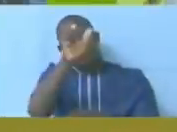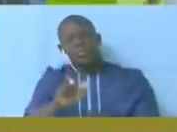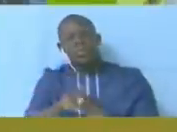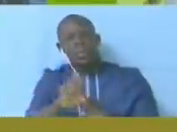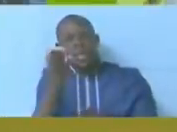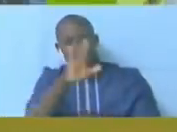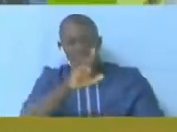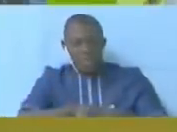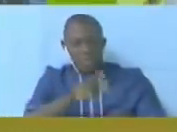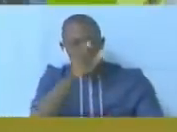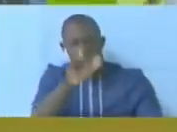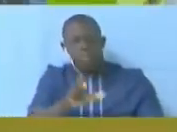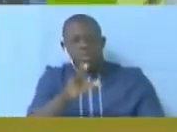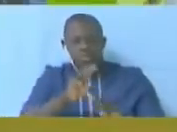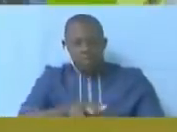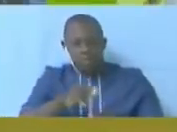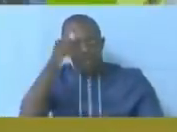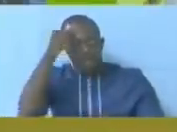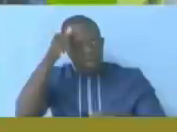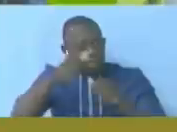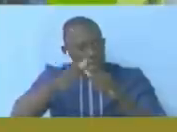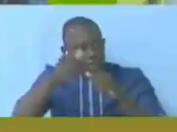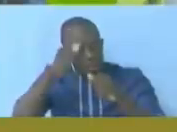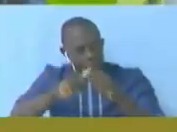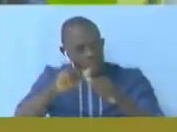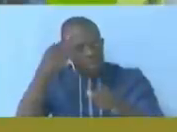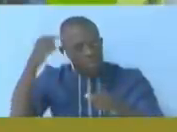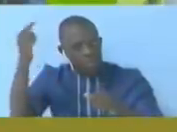Anytime she sits to reflect over it, she will cry.